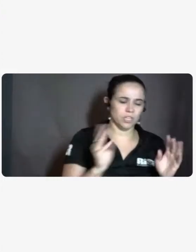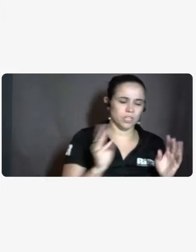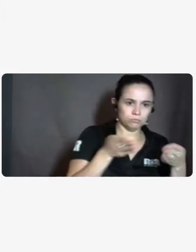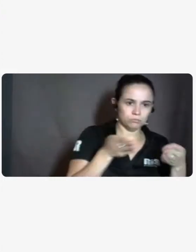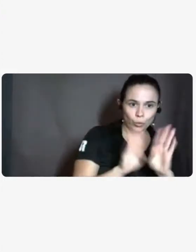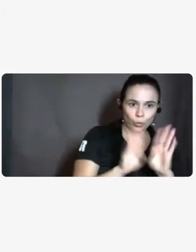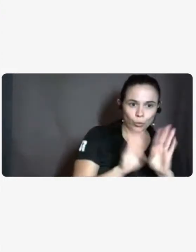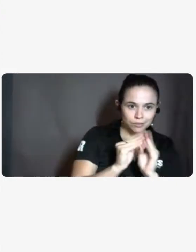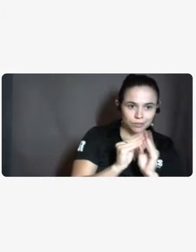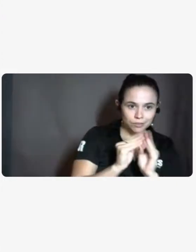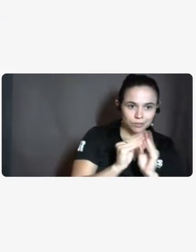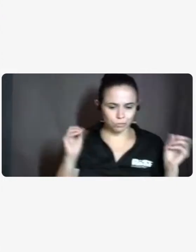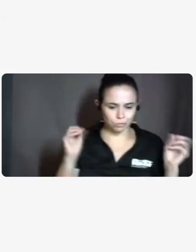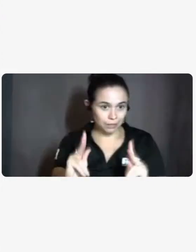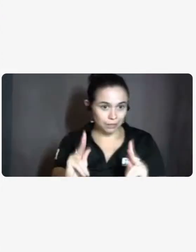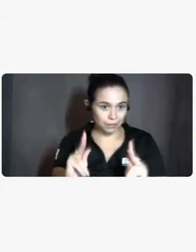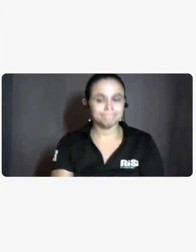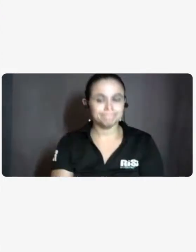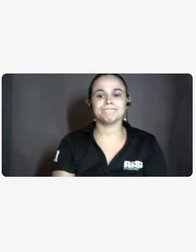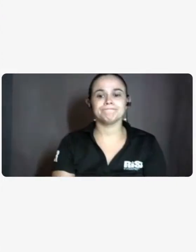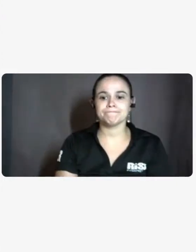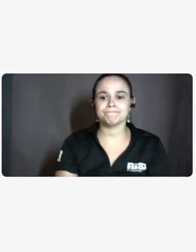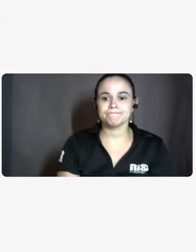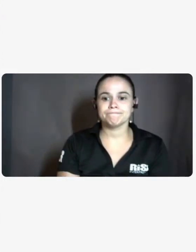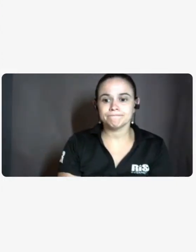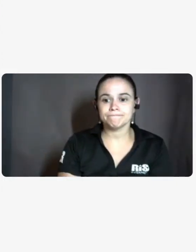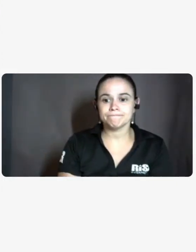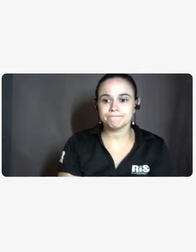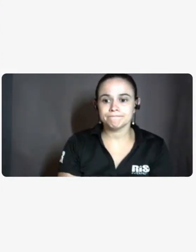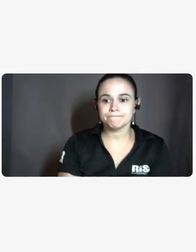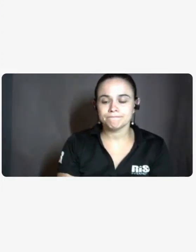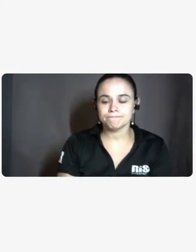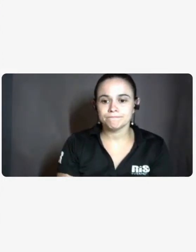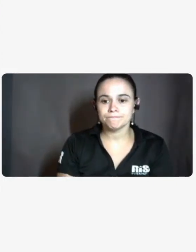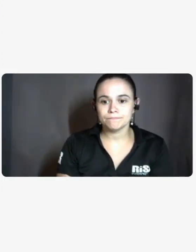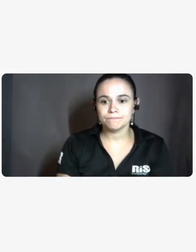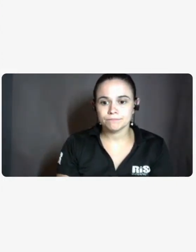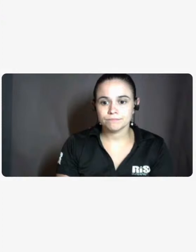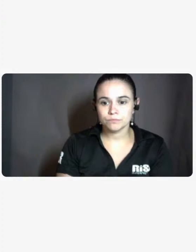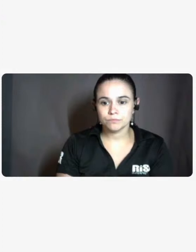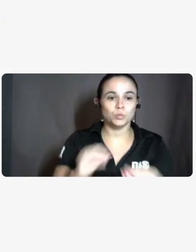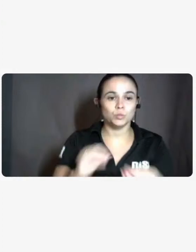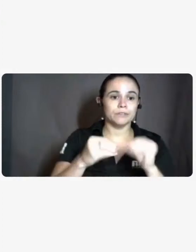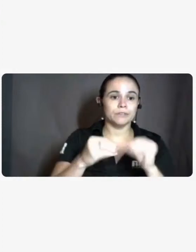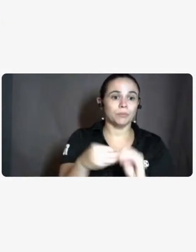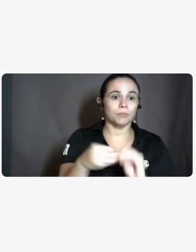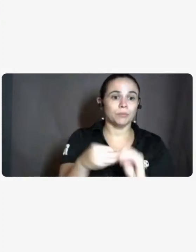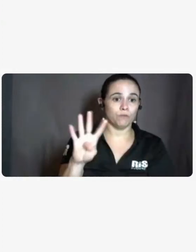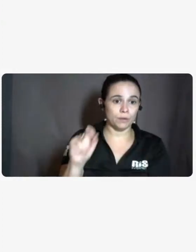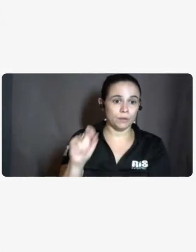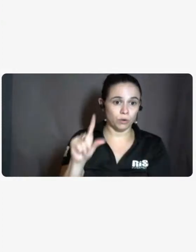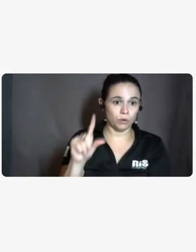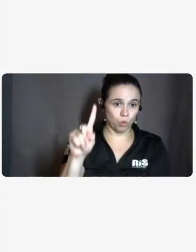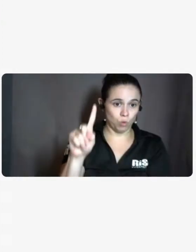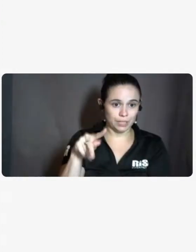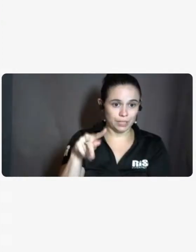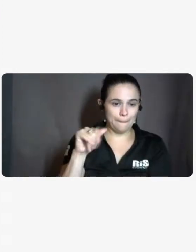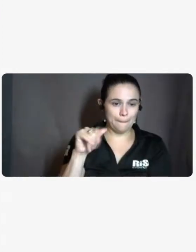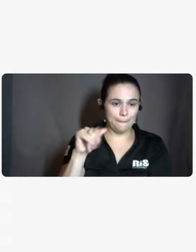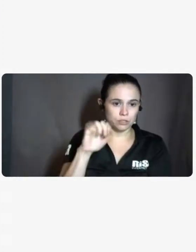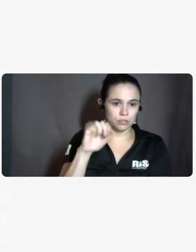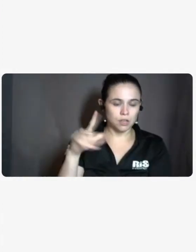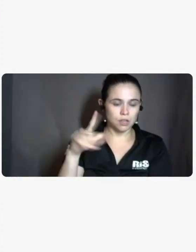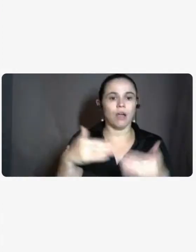Okay, we have item 4.1. We have personnel public employee appointment. In